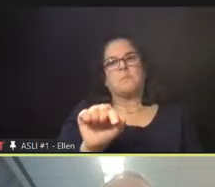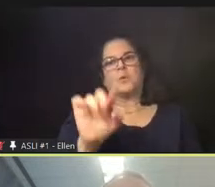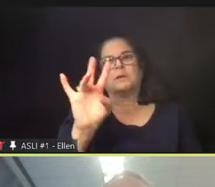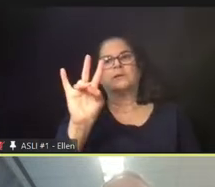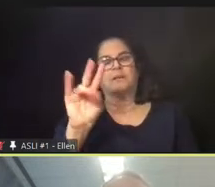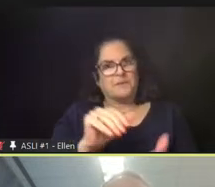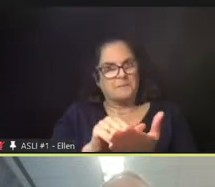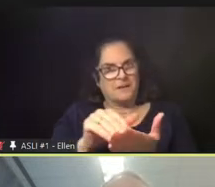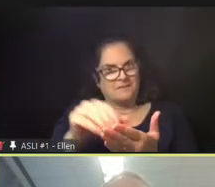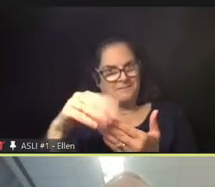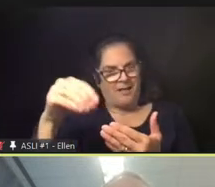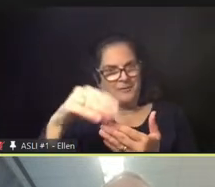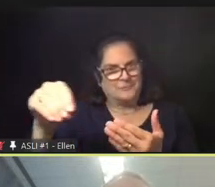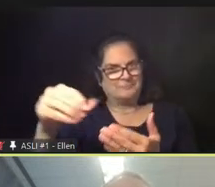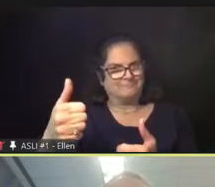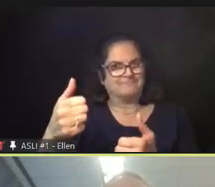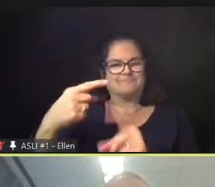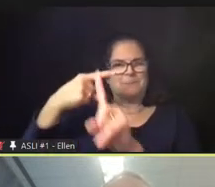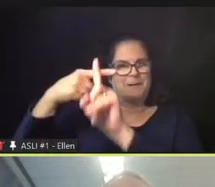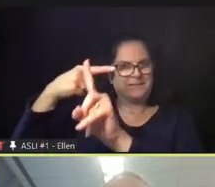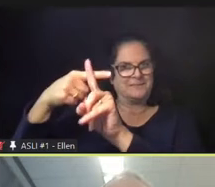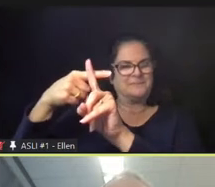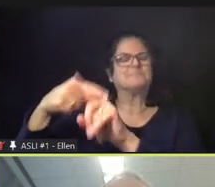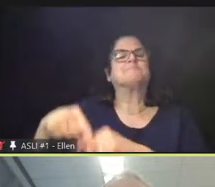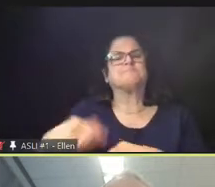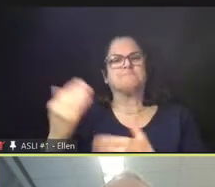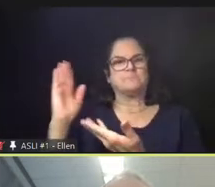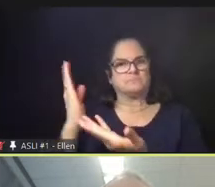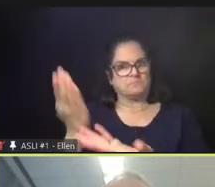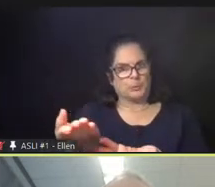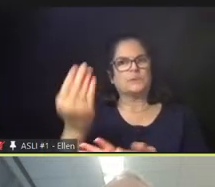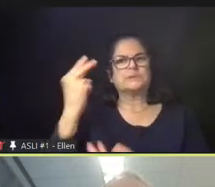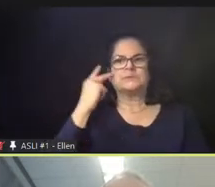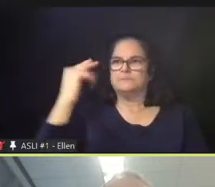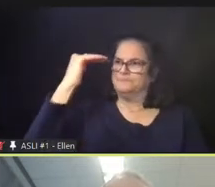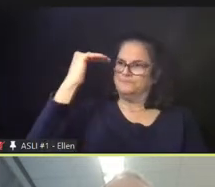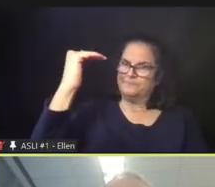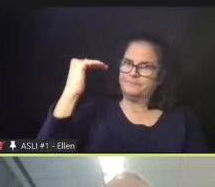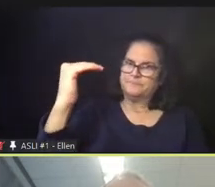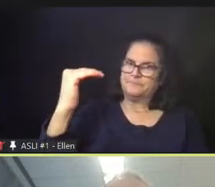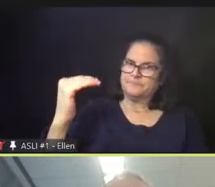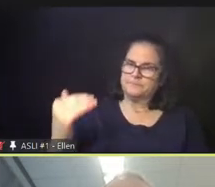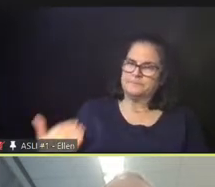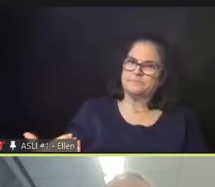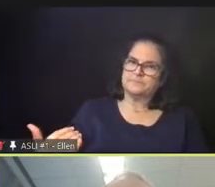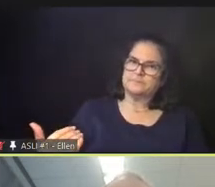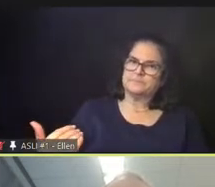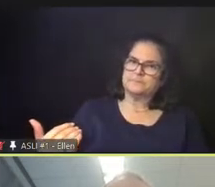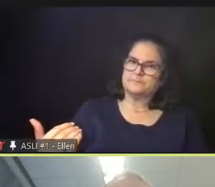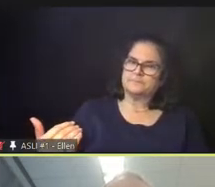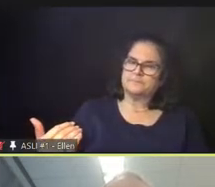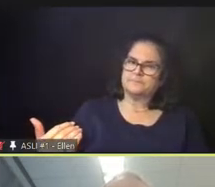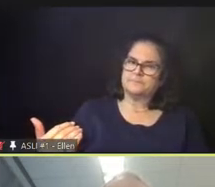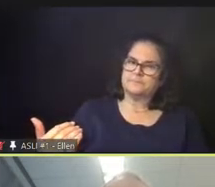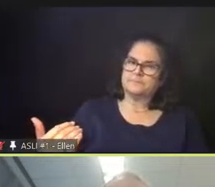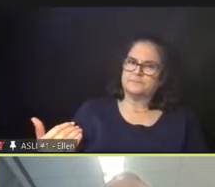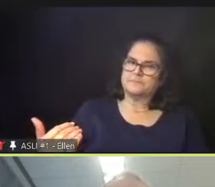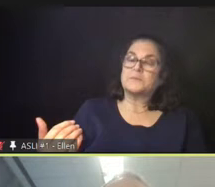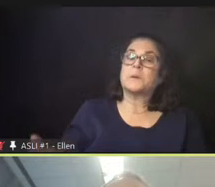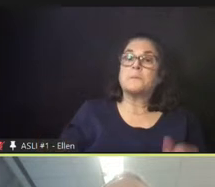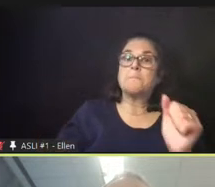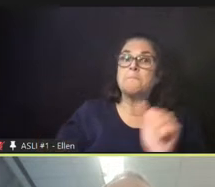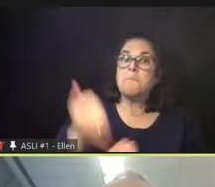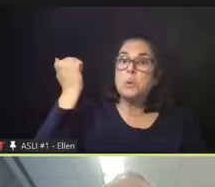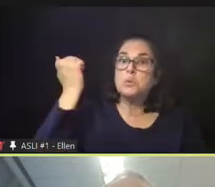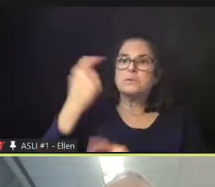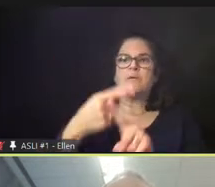to the positive on an amended budget basis and about $10.5 million on an original budget basis, with the bulk of that coming